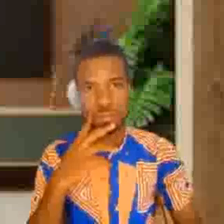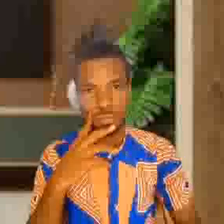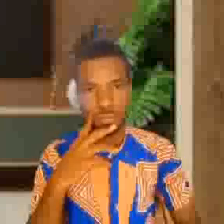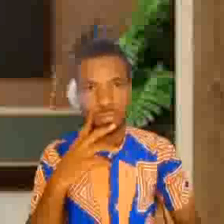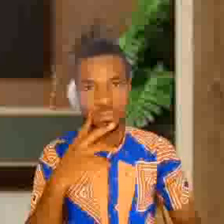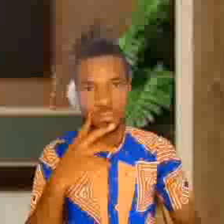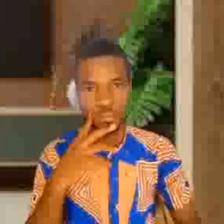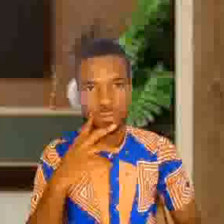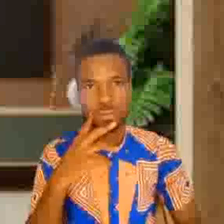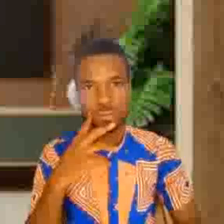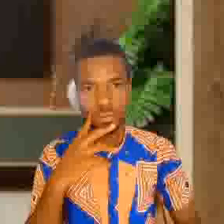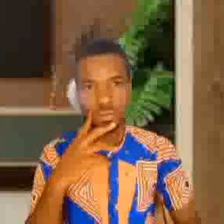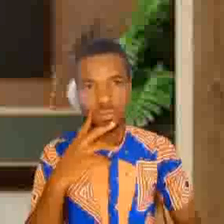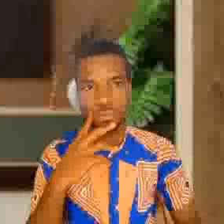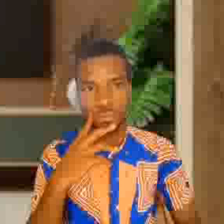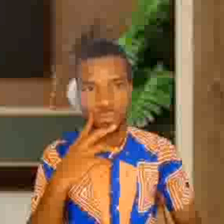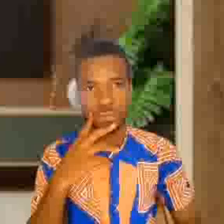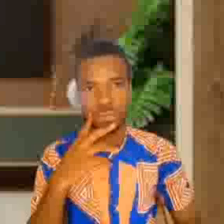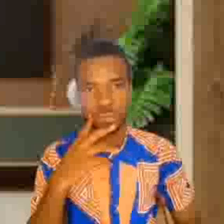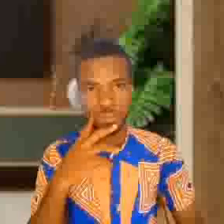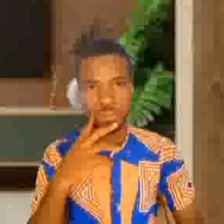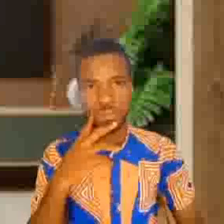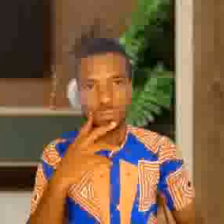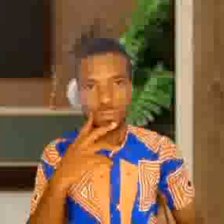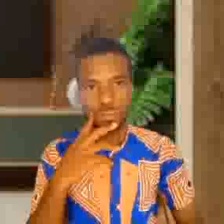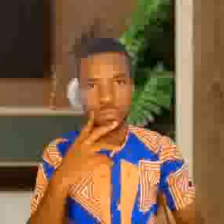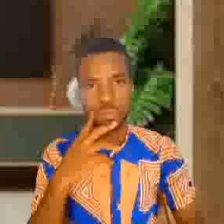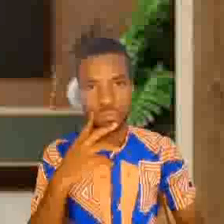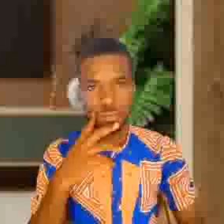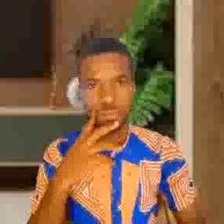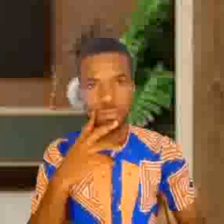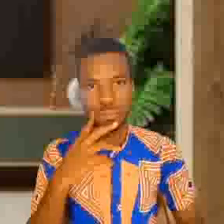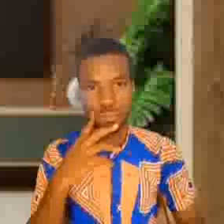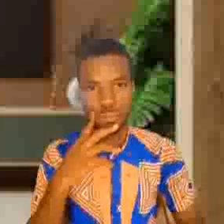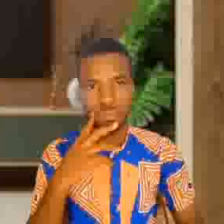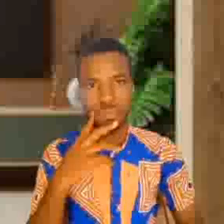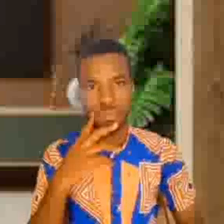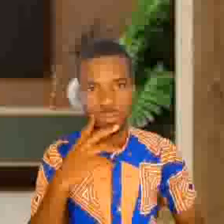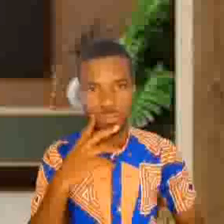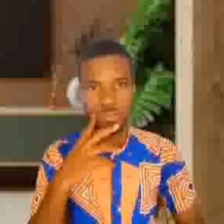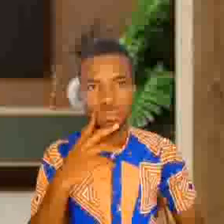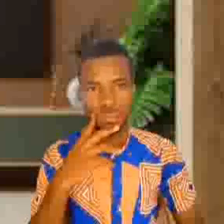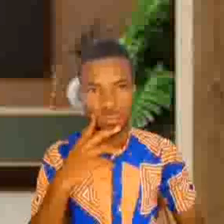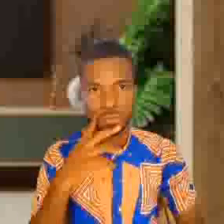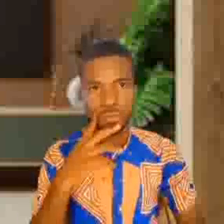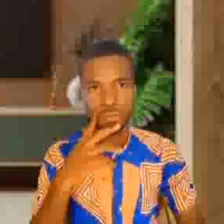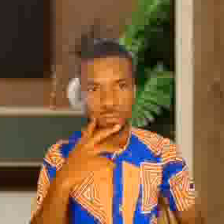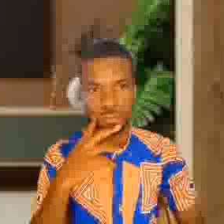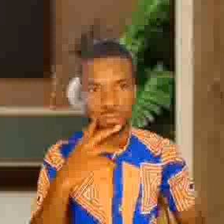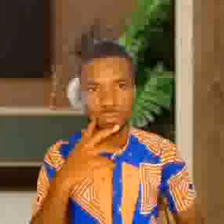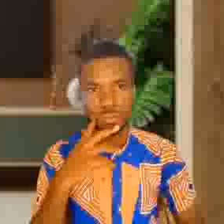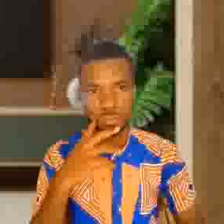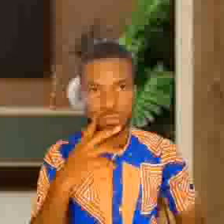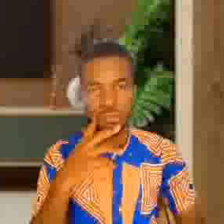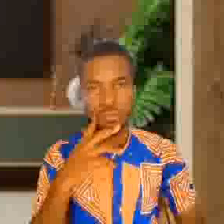ministry. You are doing something and the thing is prospering. You are doing something and it is producing results. You are doing something and